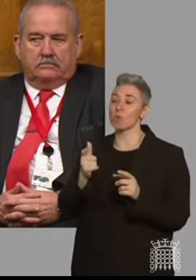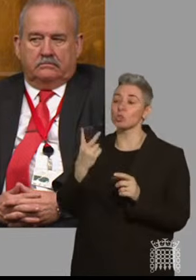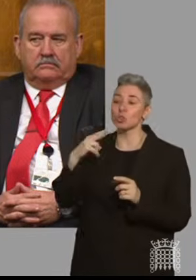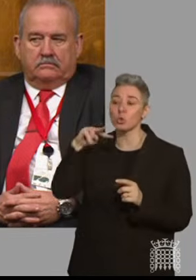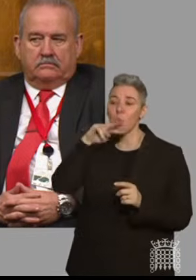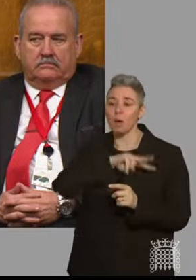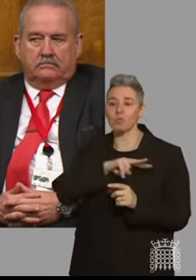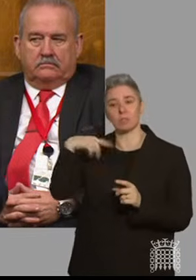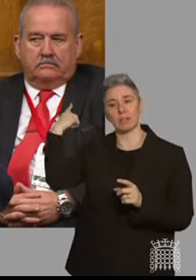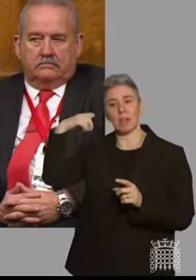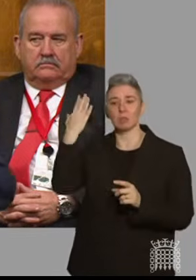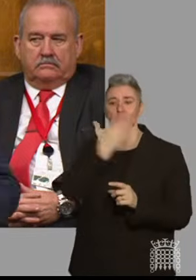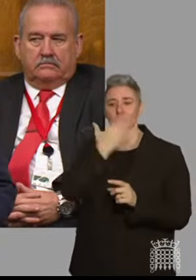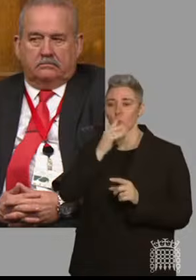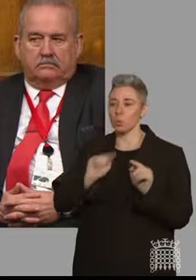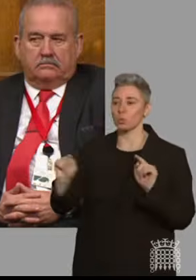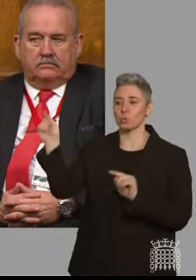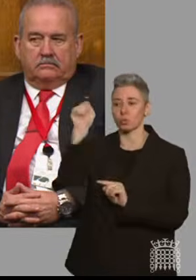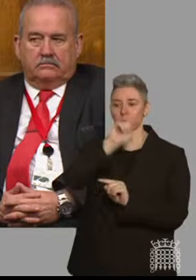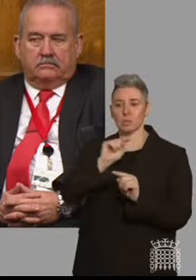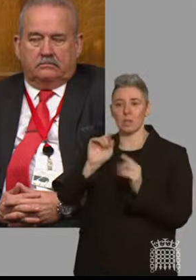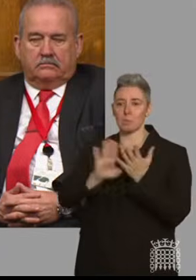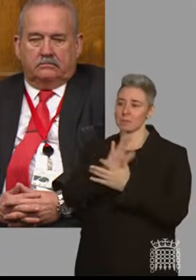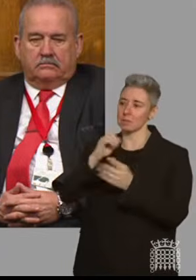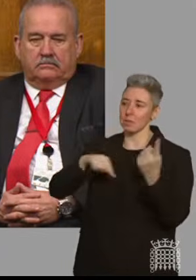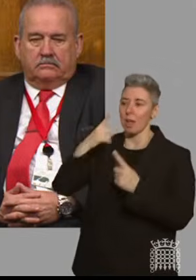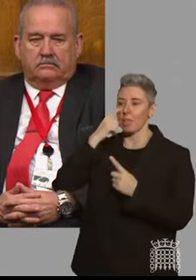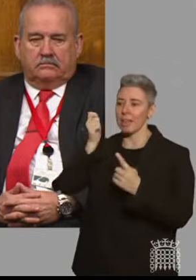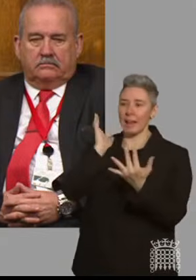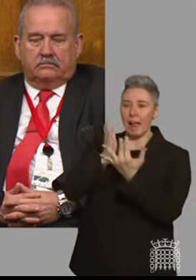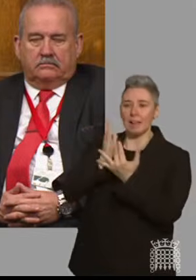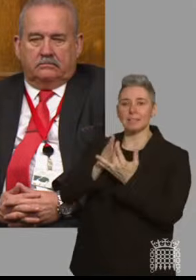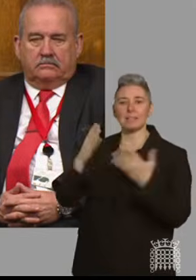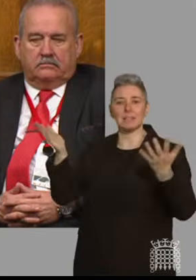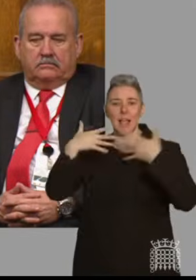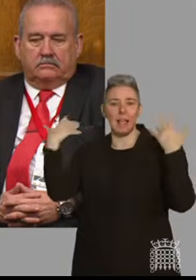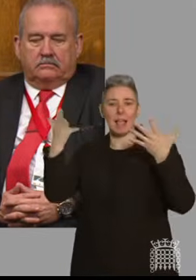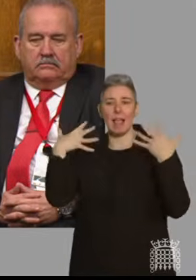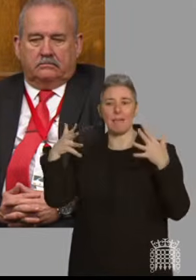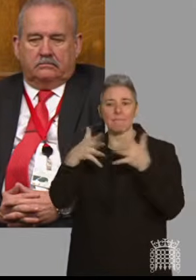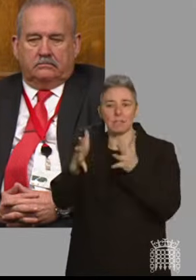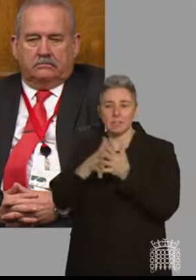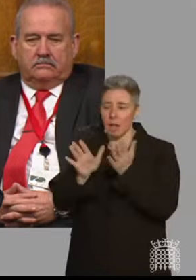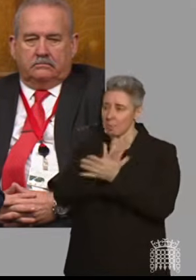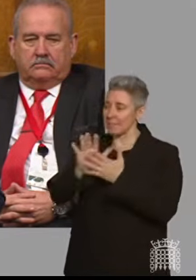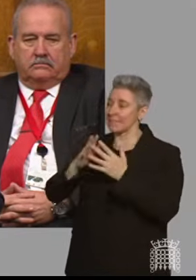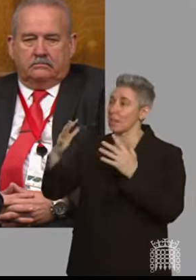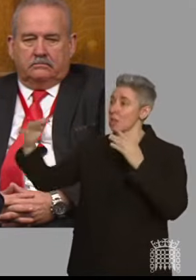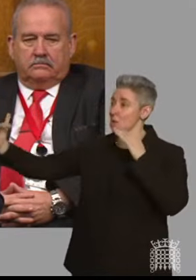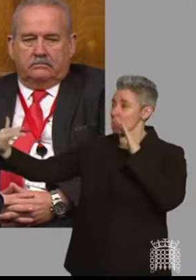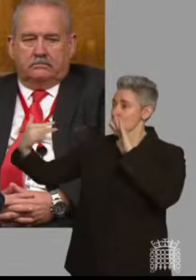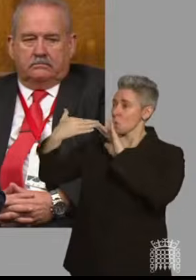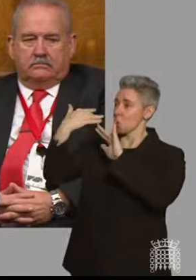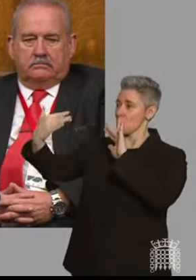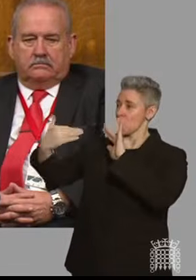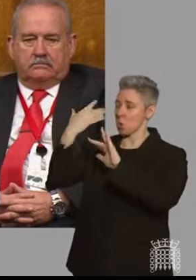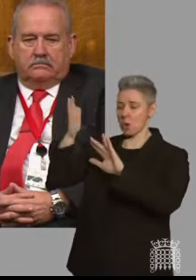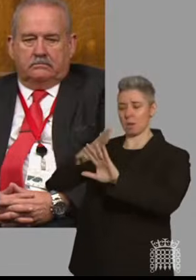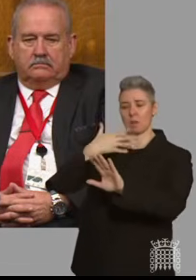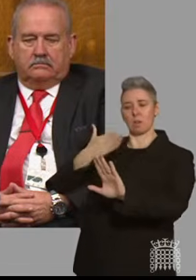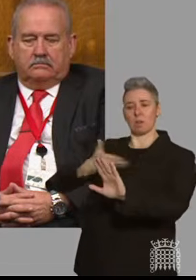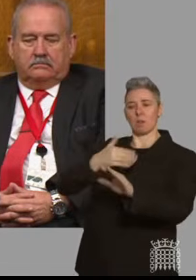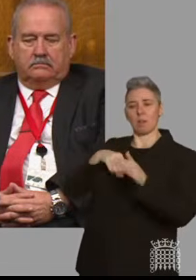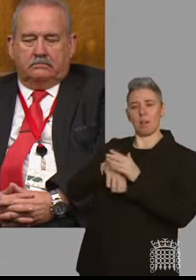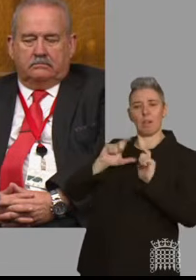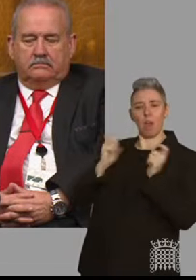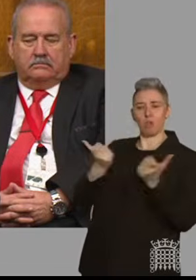quality filters so children can breathe clean air in their classrooms. Does the Prime Minister support this pilot,